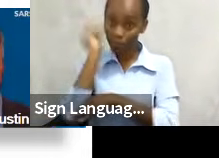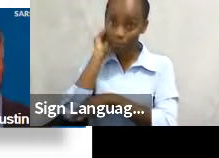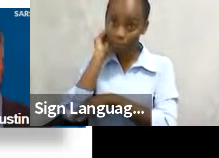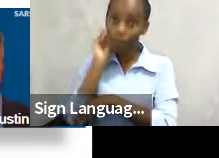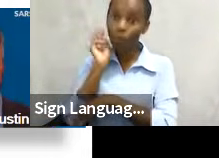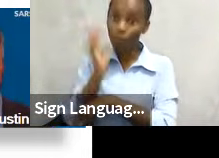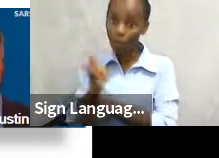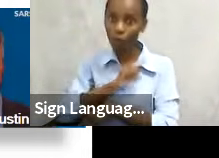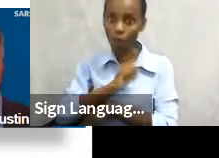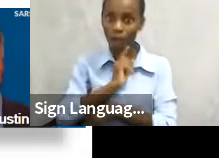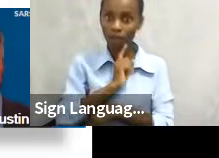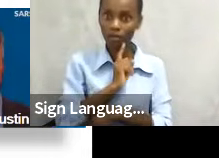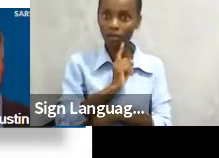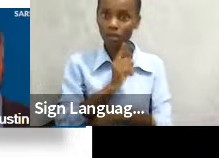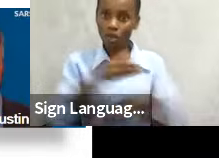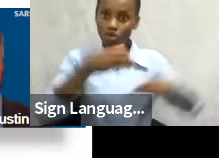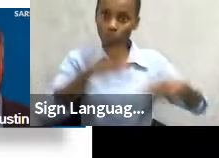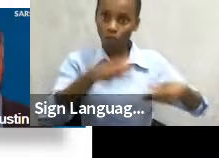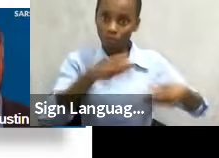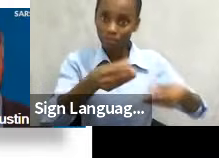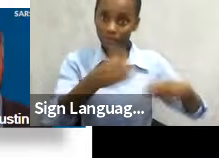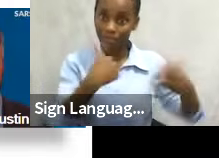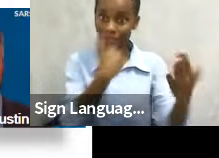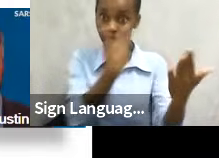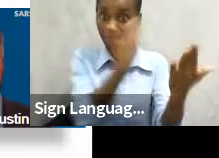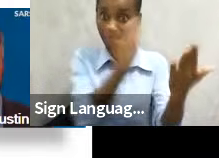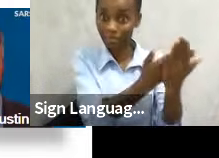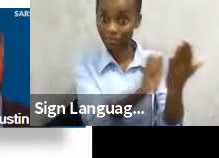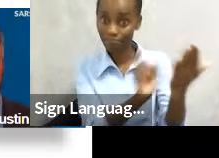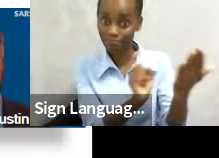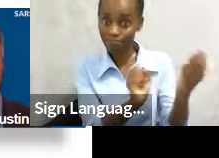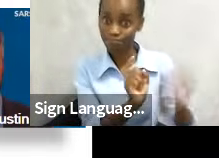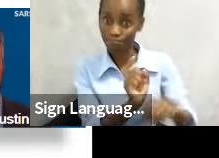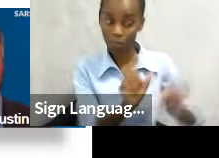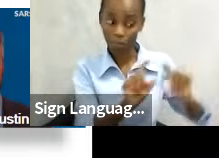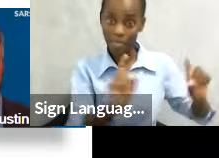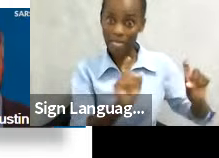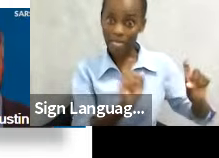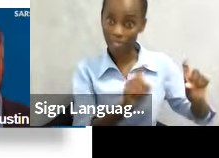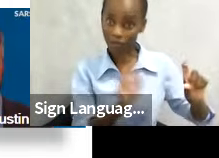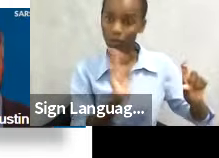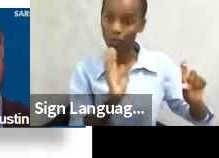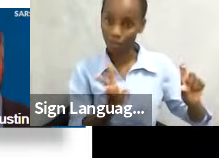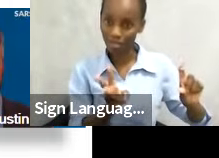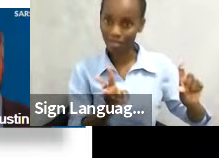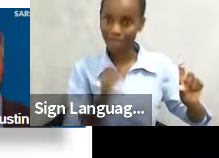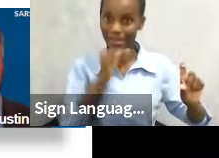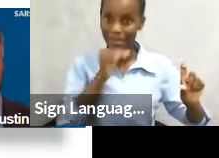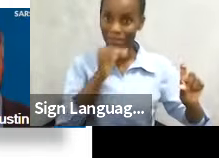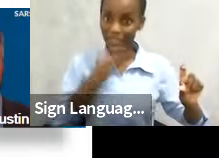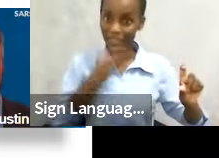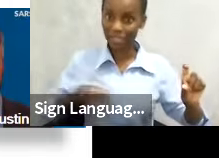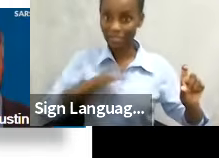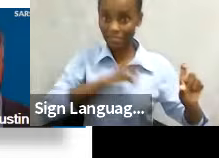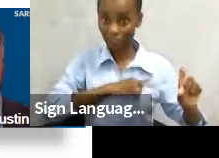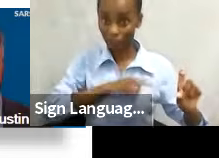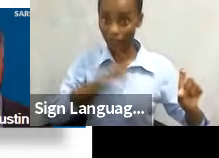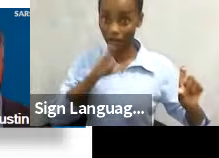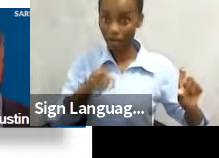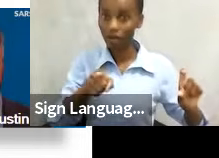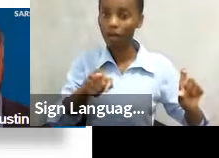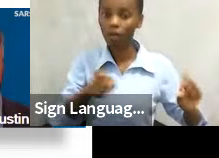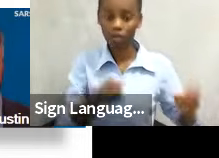documents are uploaded onto our system, one of our great service ambassadors will then receive the supporting